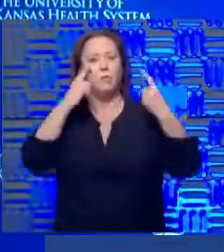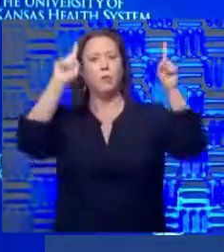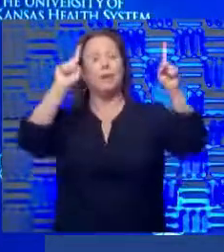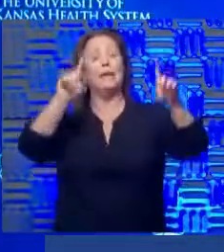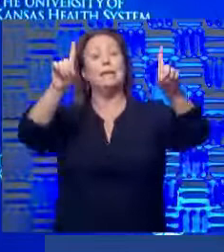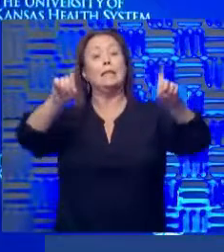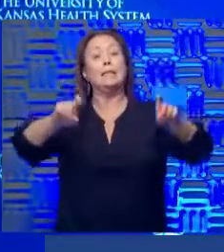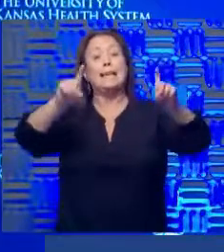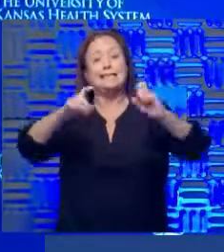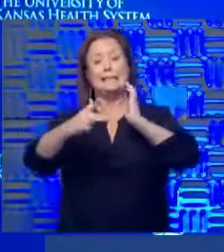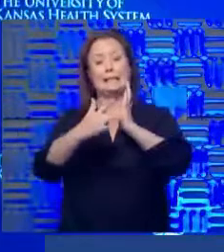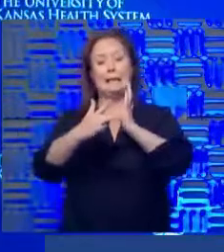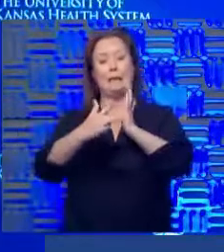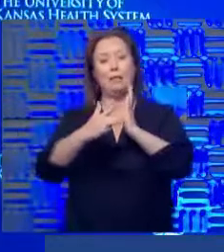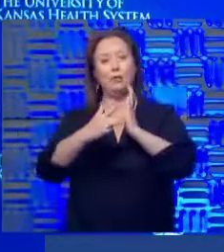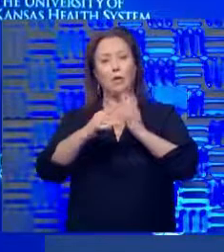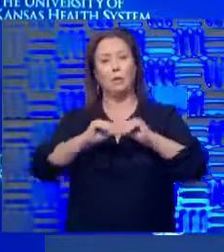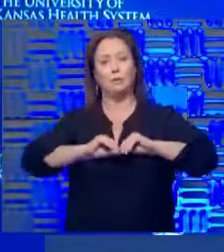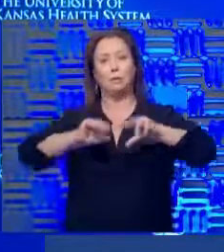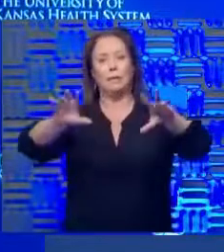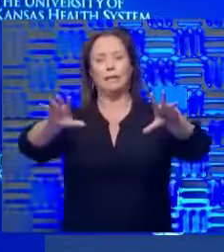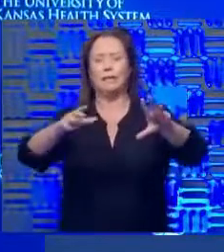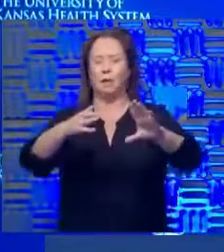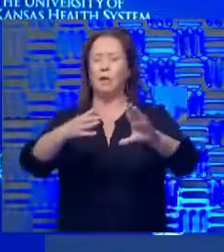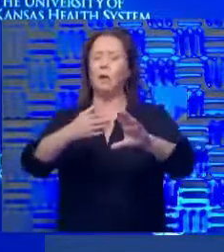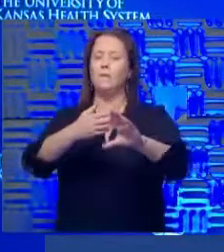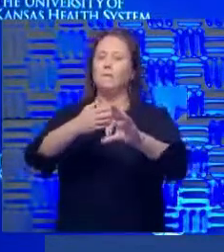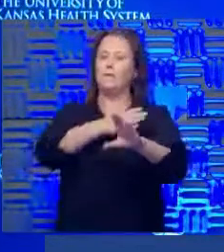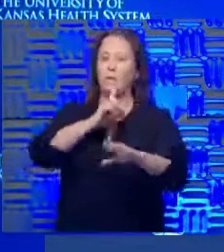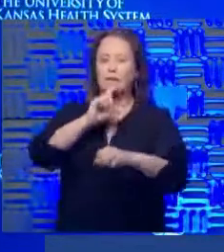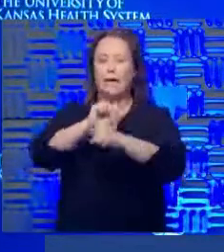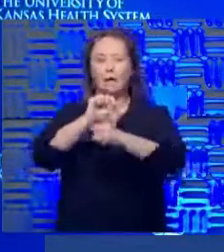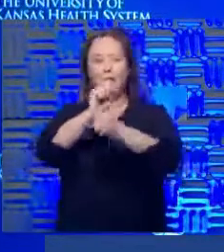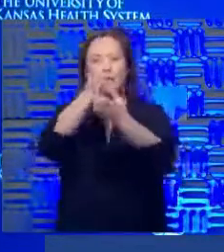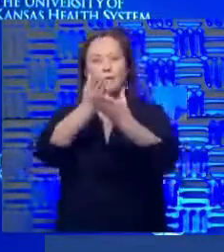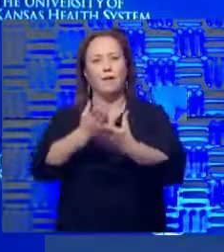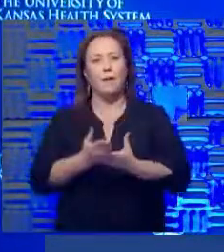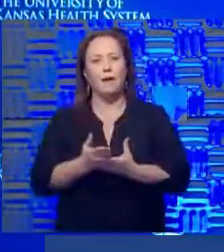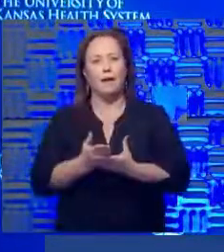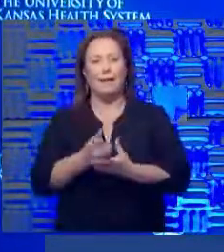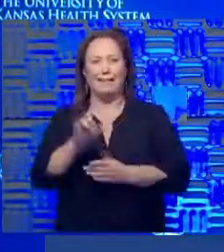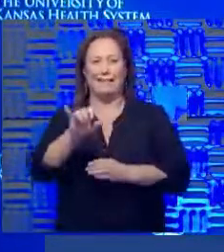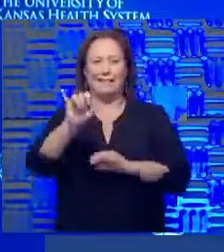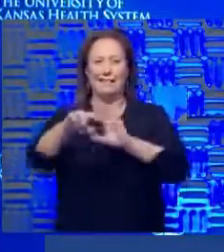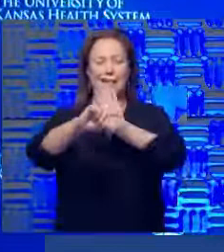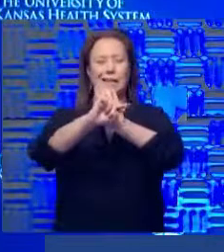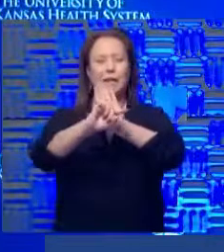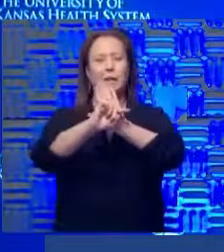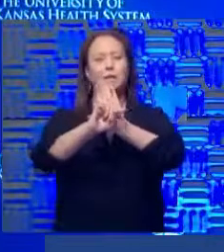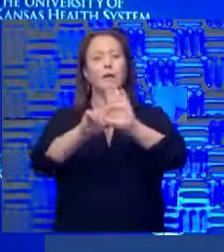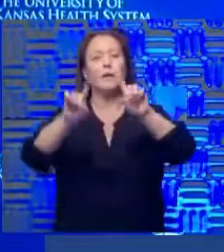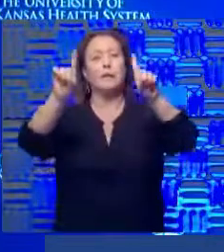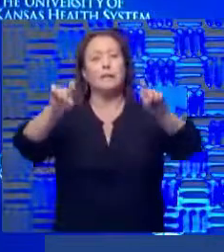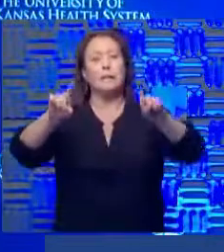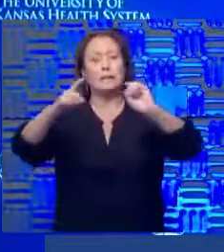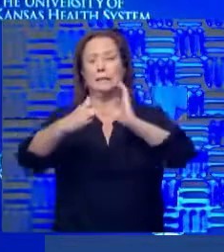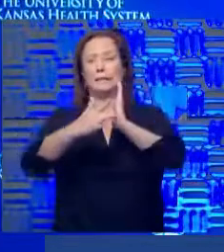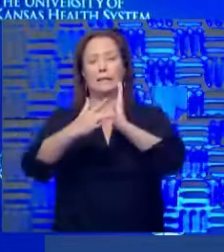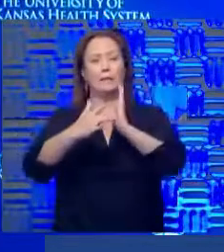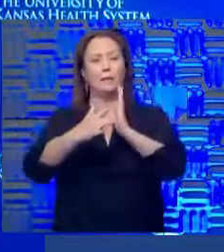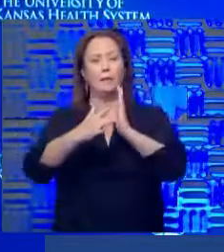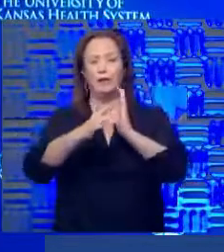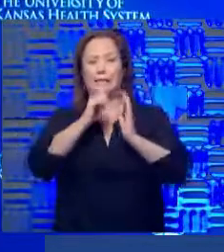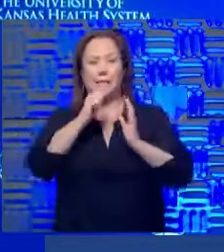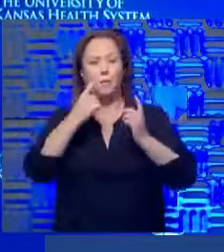testing technology got released before it was really verified. And that's the downside of it, is that a lot of the testing technology, quite frankly,